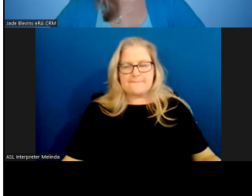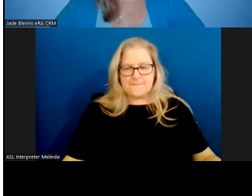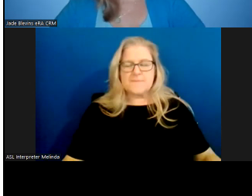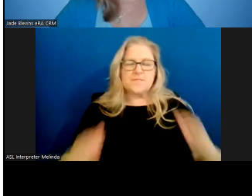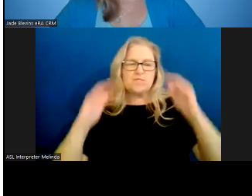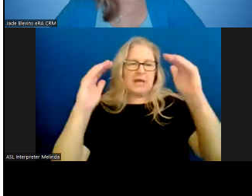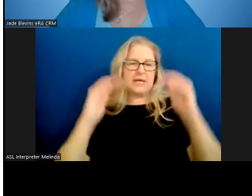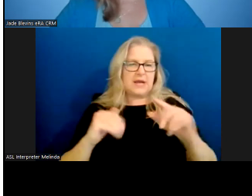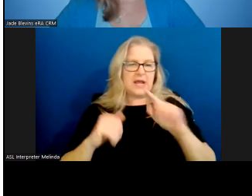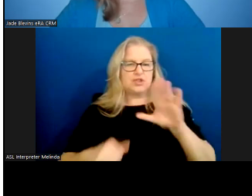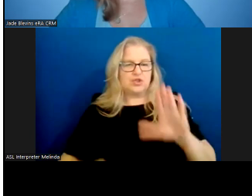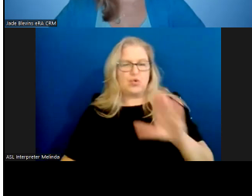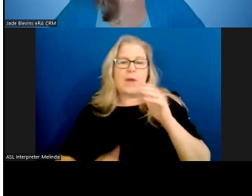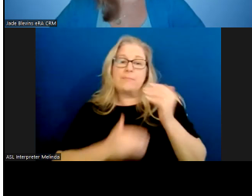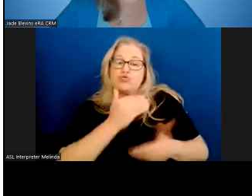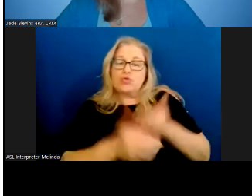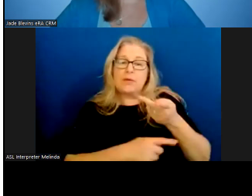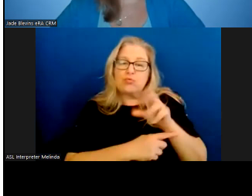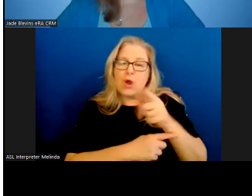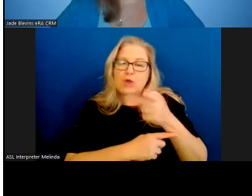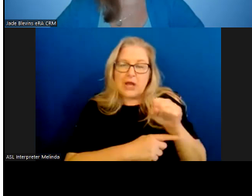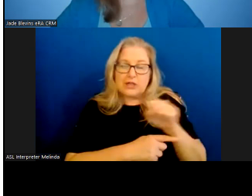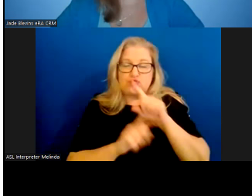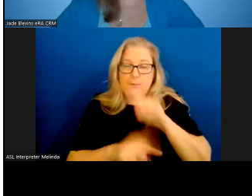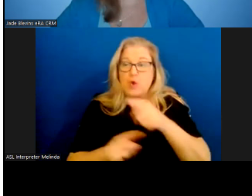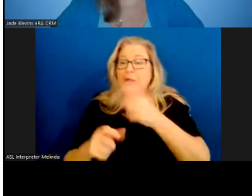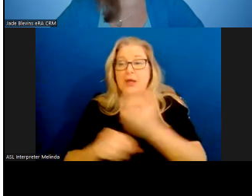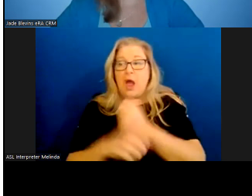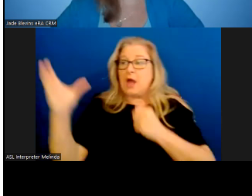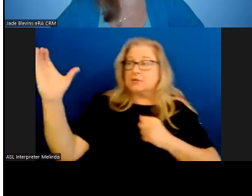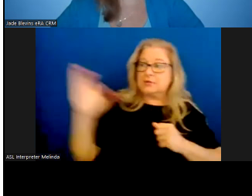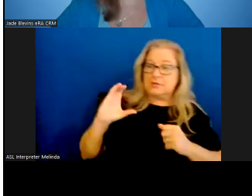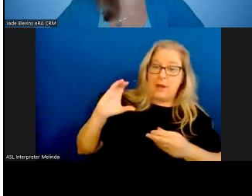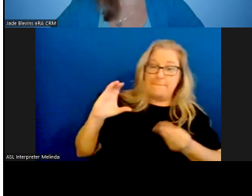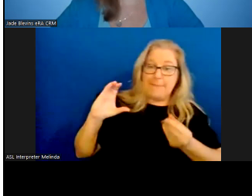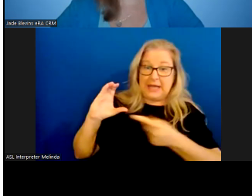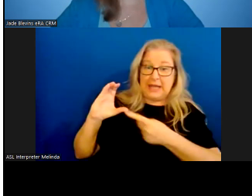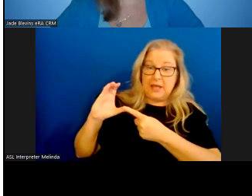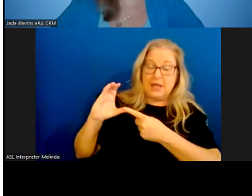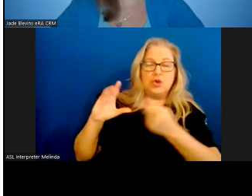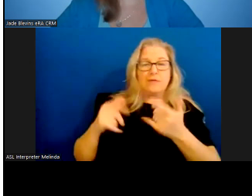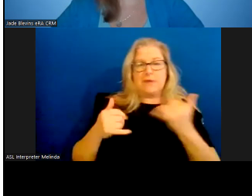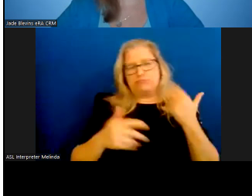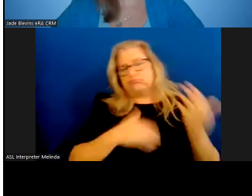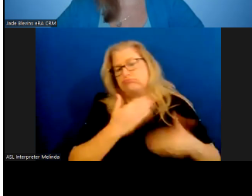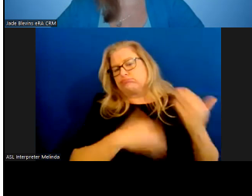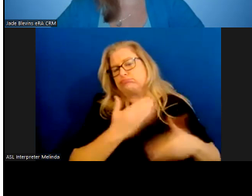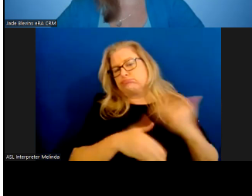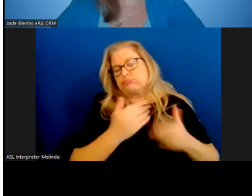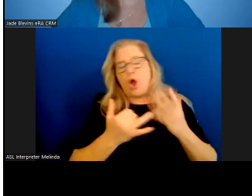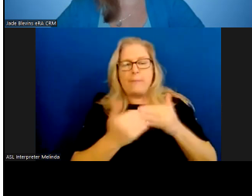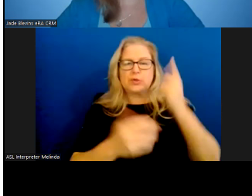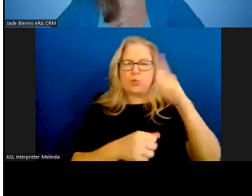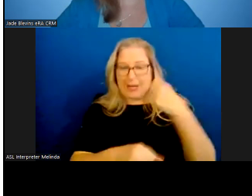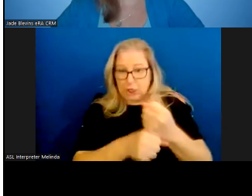Next is your progress report. So you got your funding, you've gone through most of a year of your research project, and